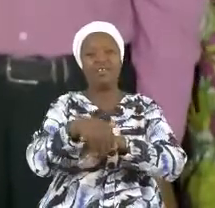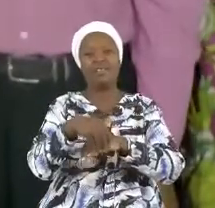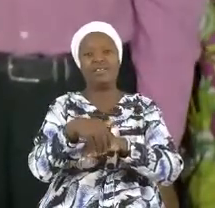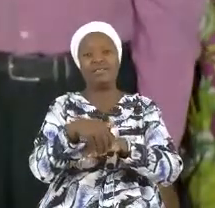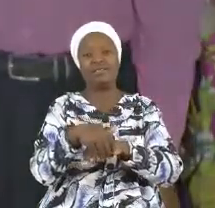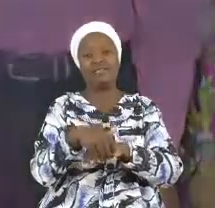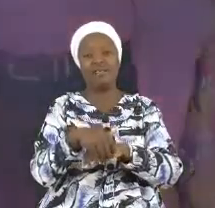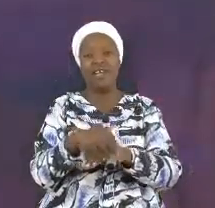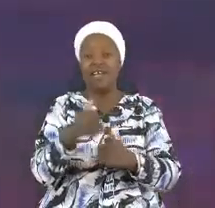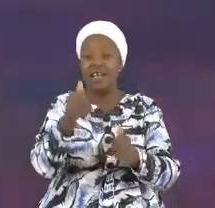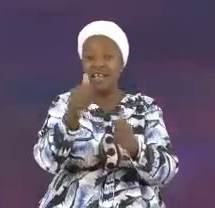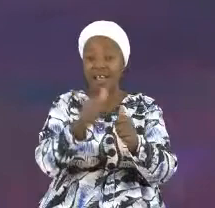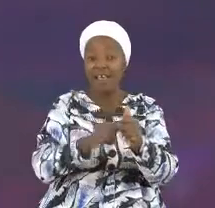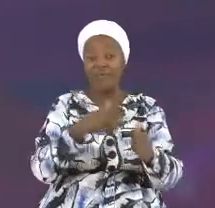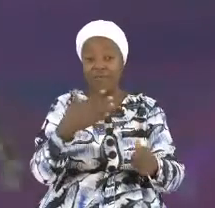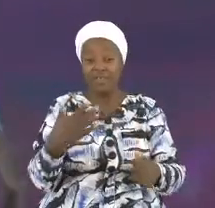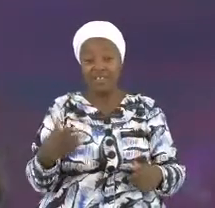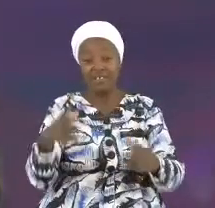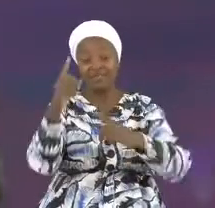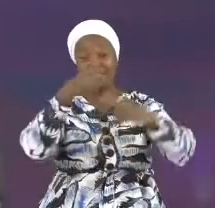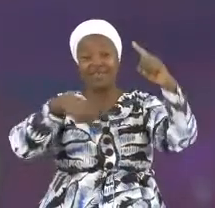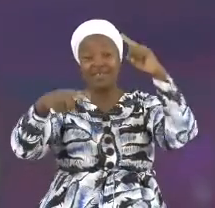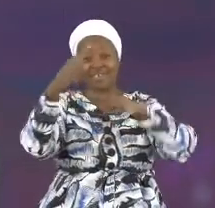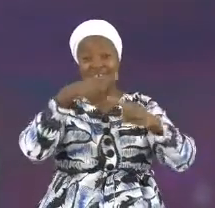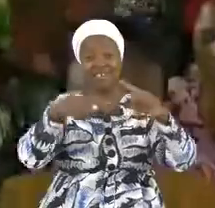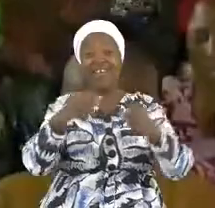Everything is mine tonight.